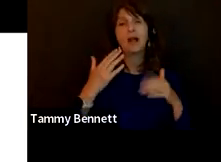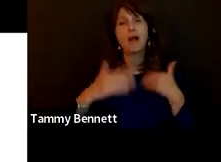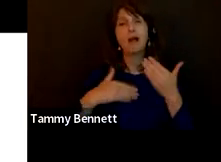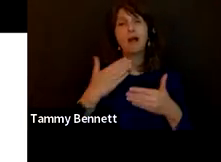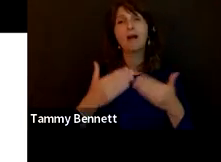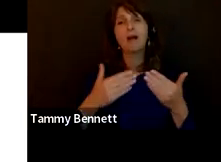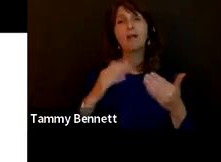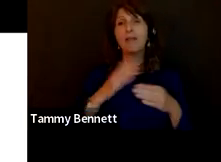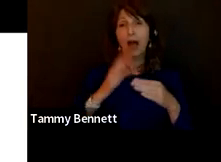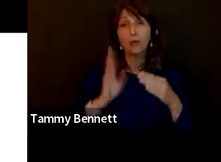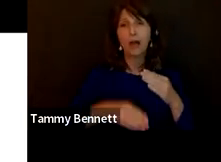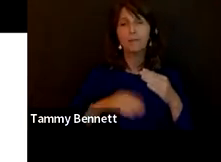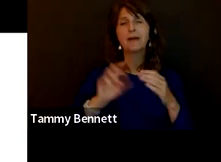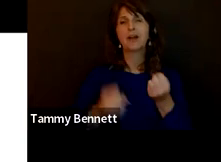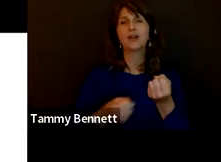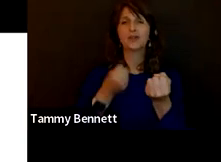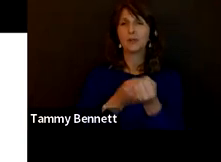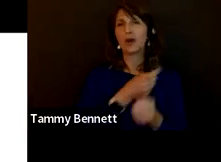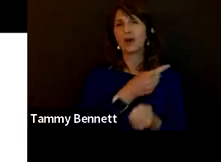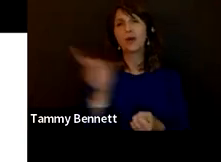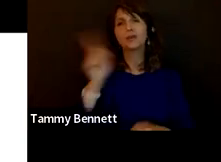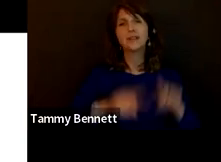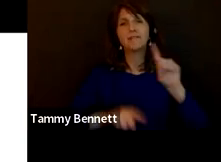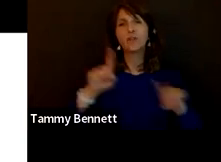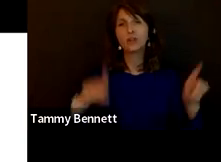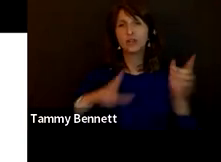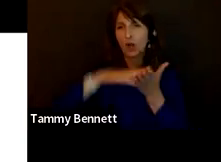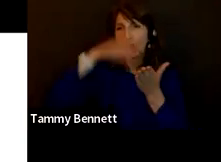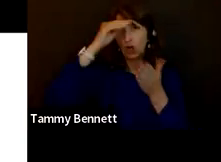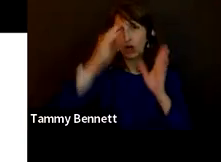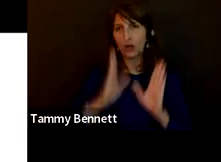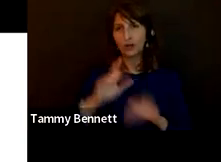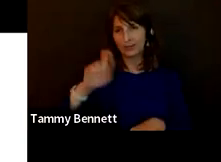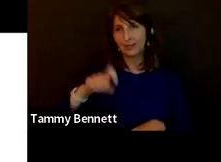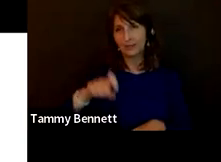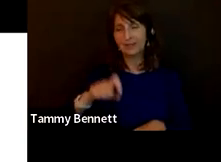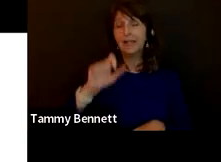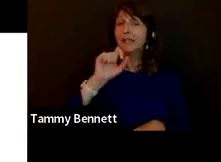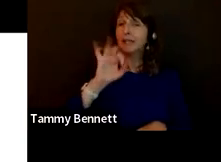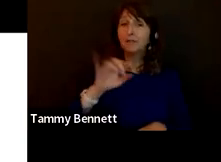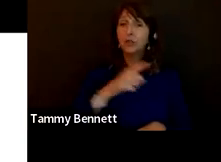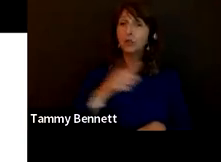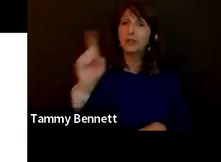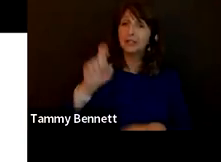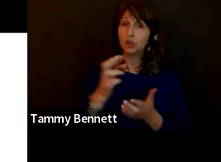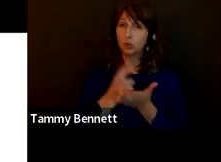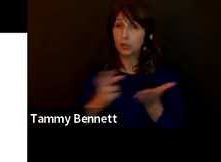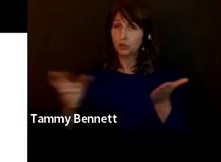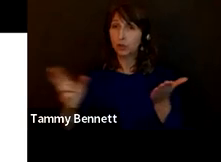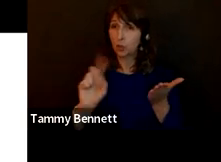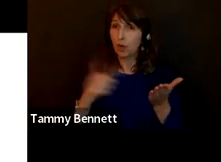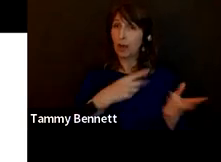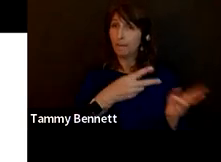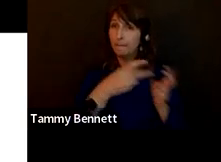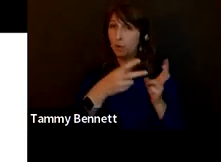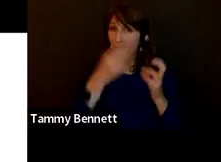the needs of those diverse learners. And if, of course, at the end of this, anyone needs the resources from where I pulled the information in this